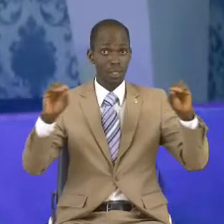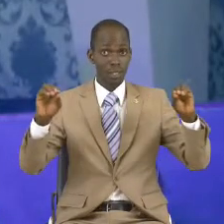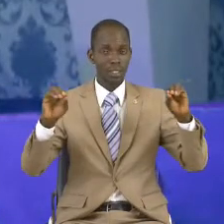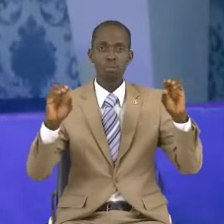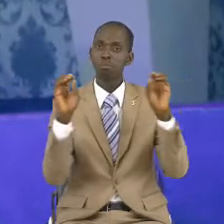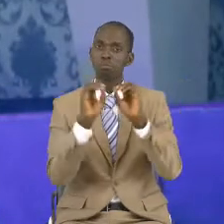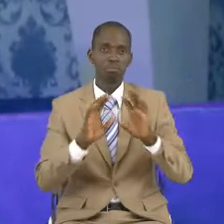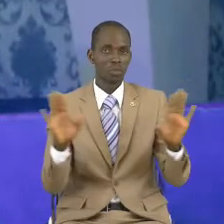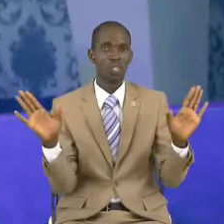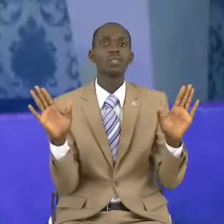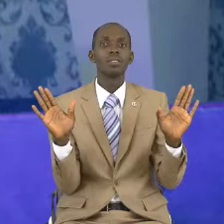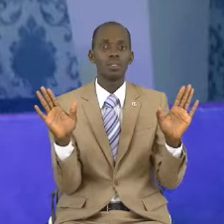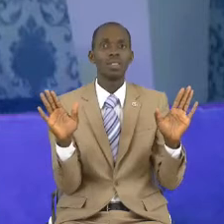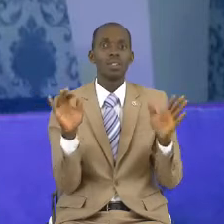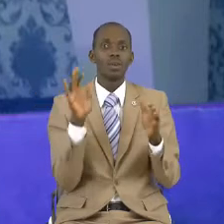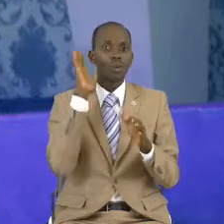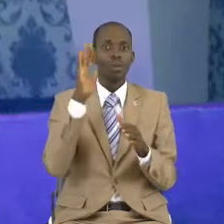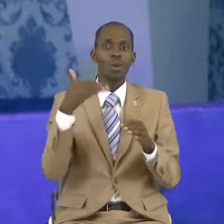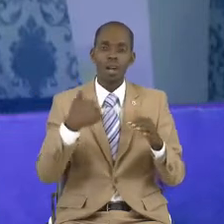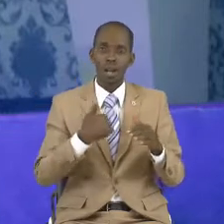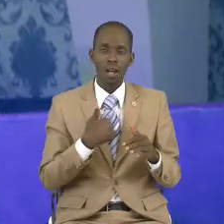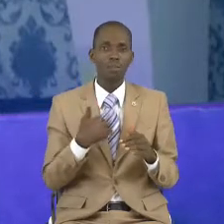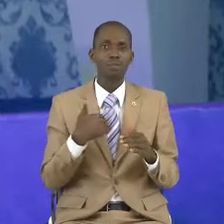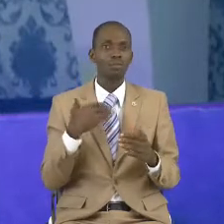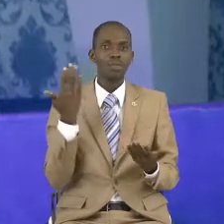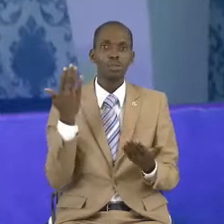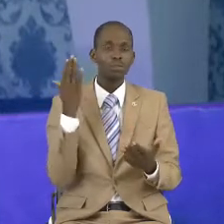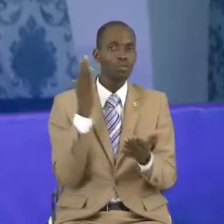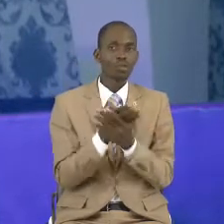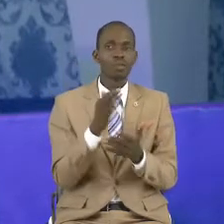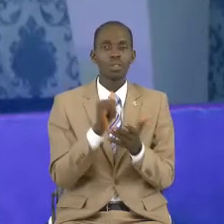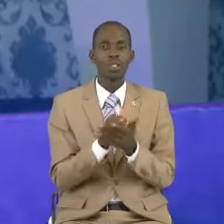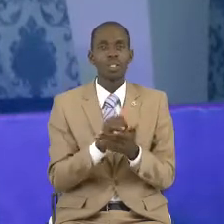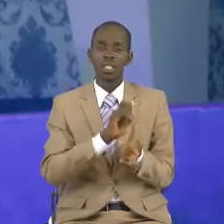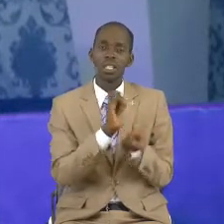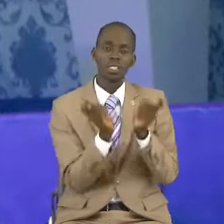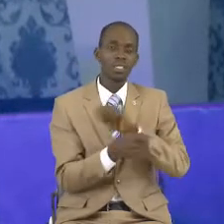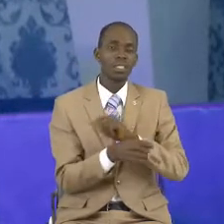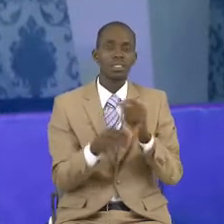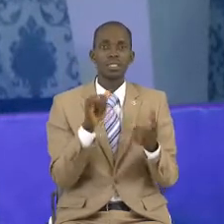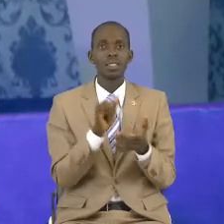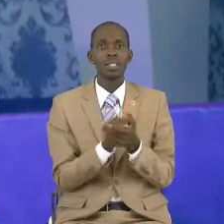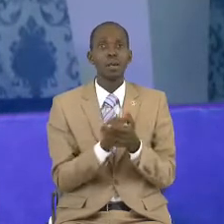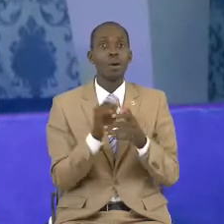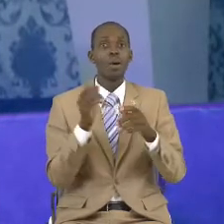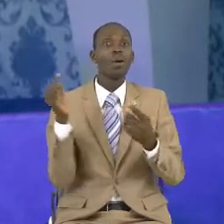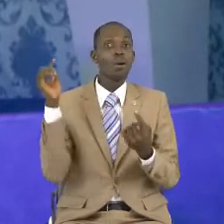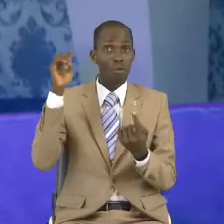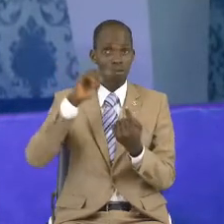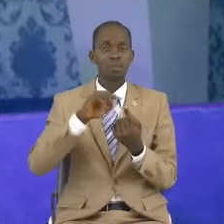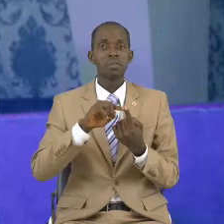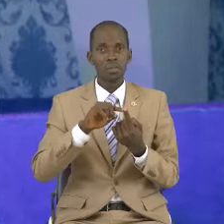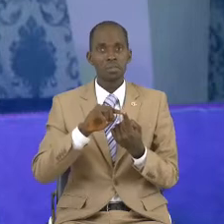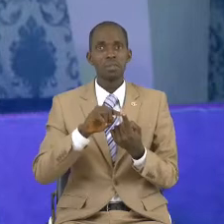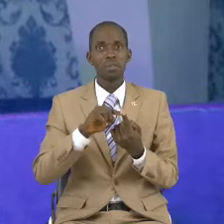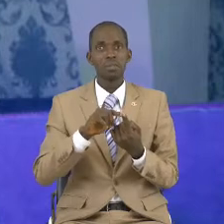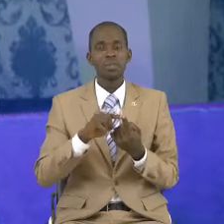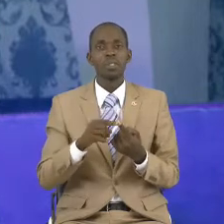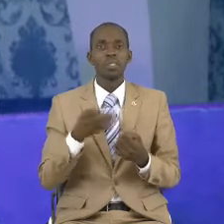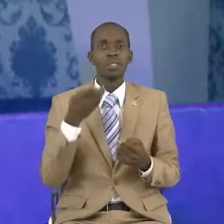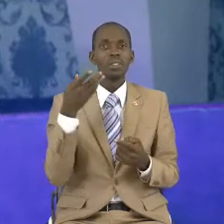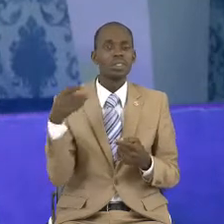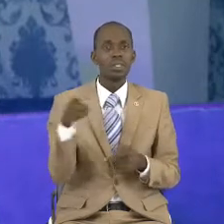altered that nothing could have changed that until they missed their